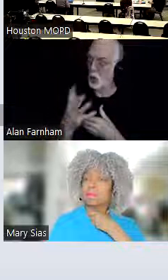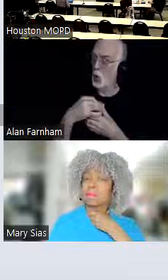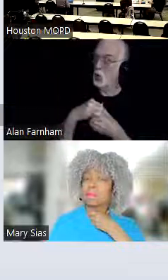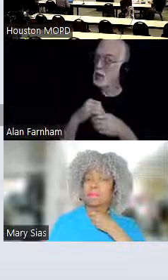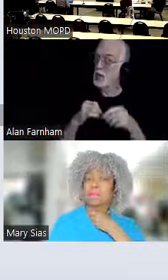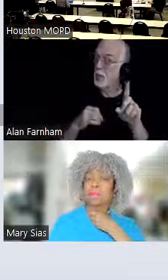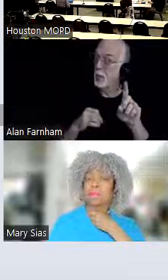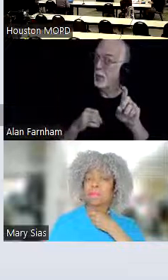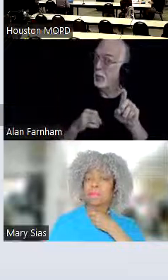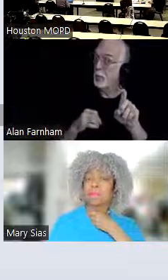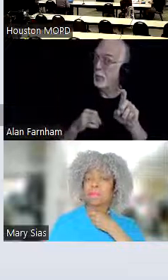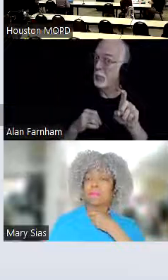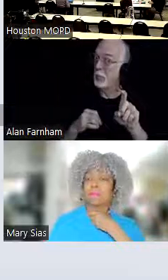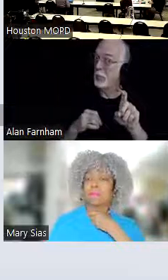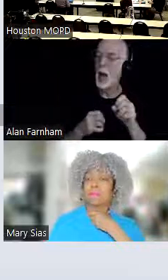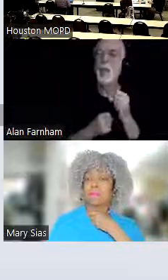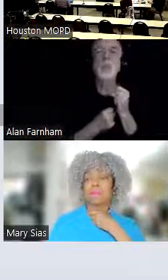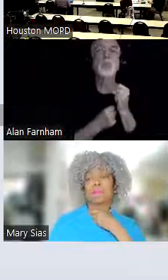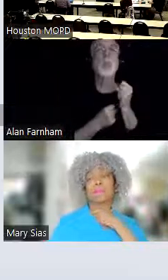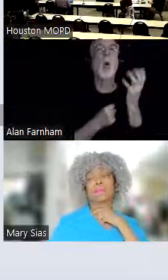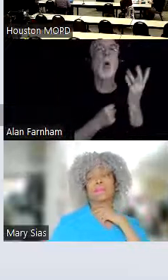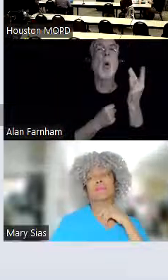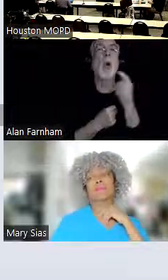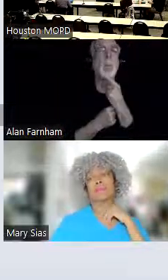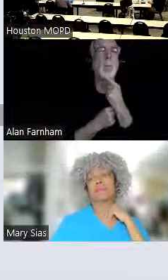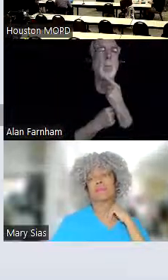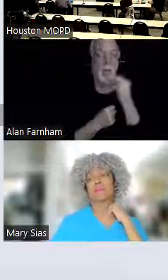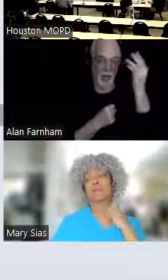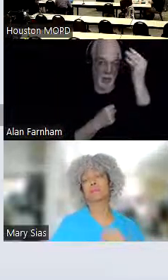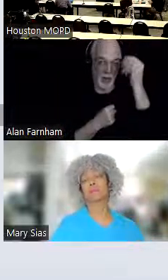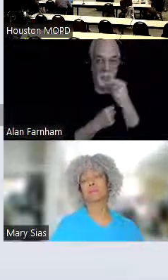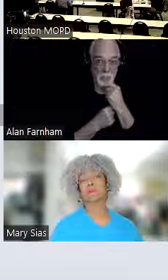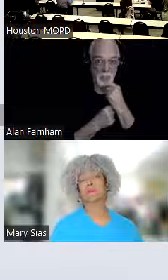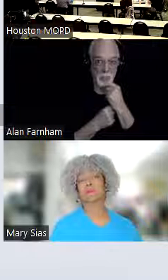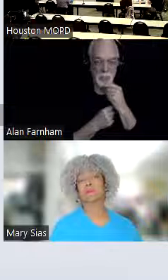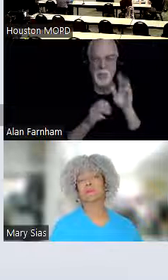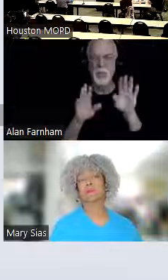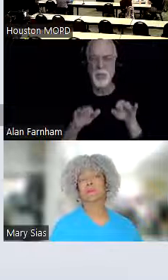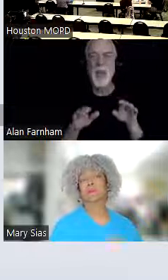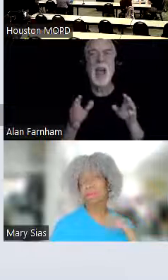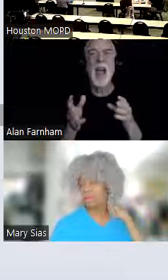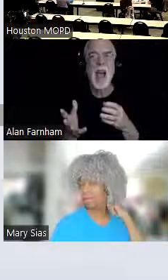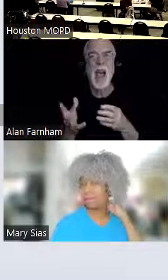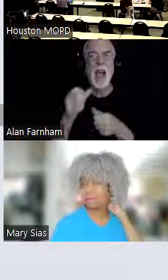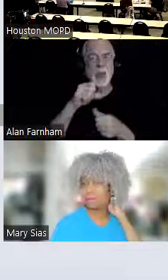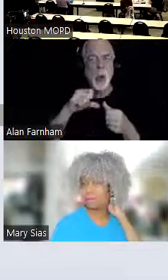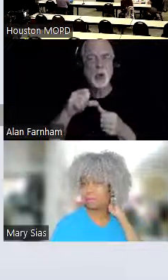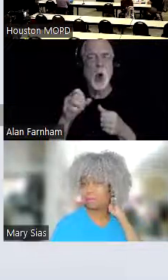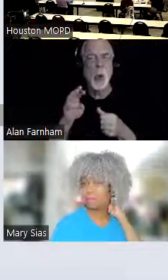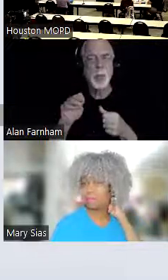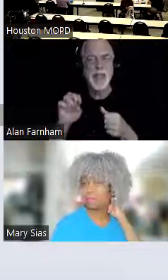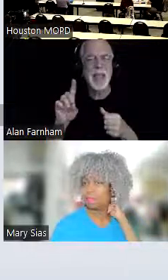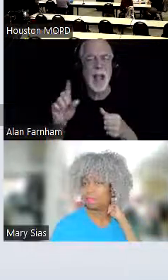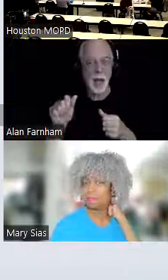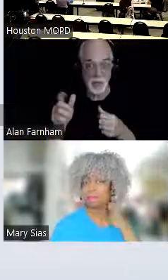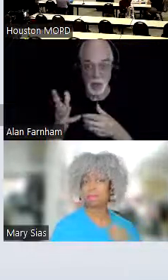I'm holding there for a second just to have you think about it. Is it inclusive? Do we practice what we